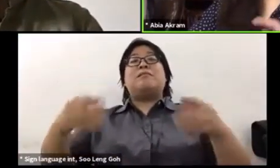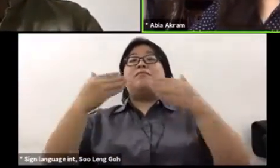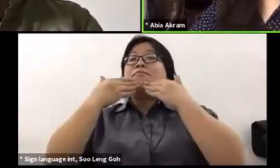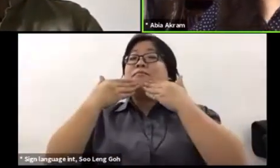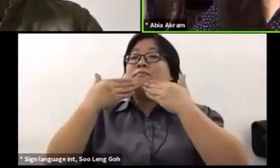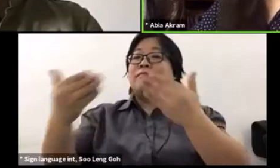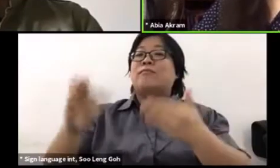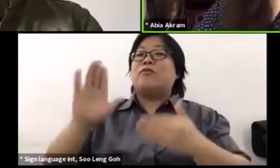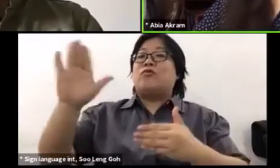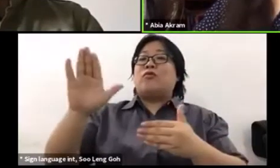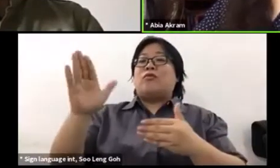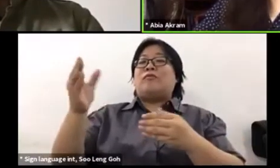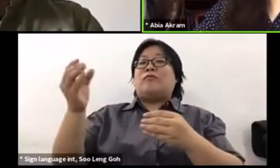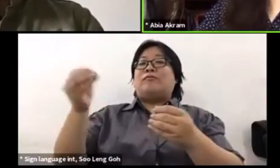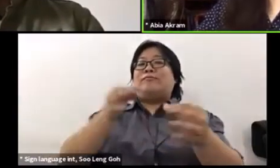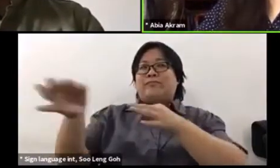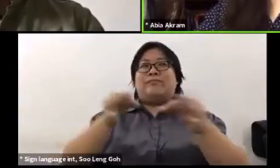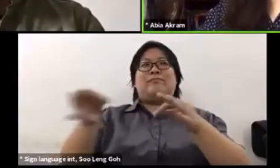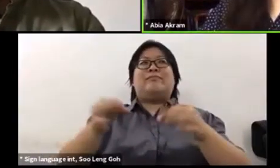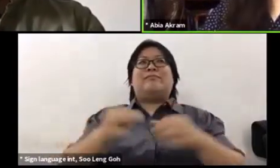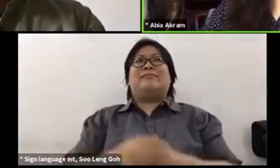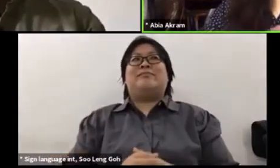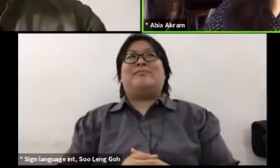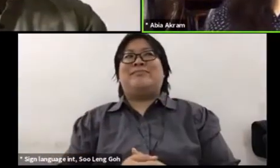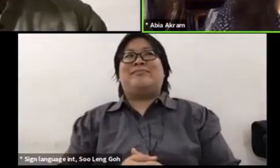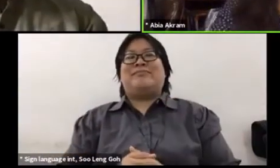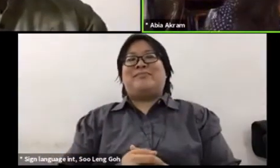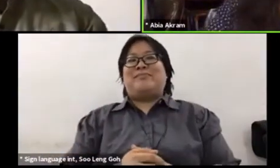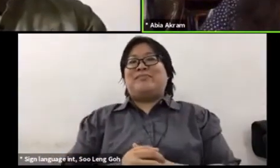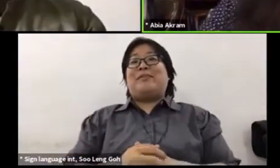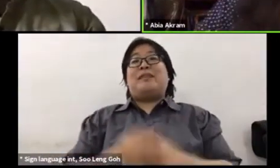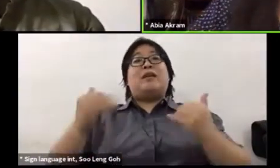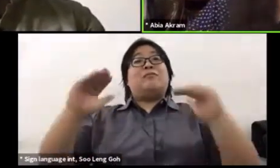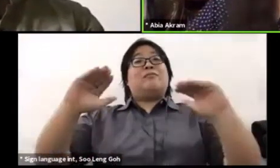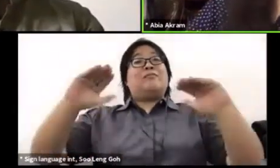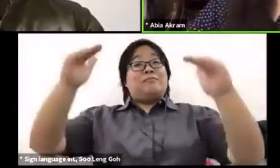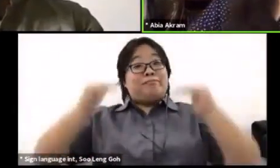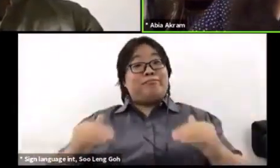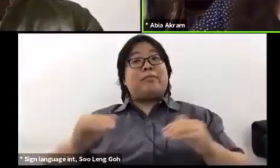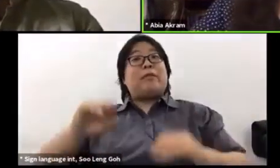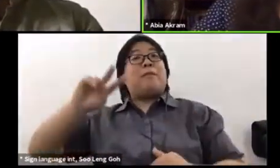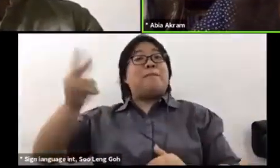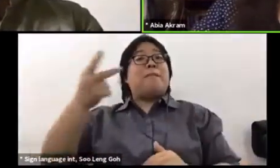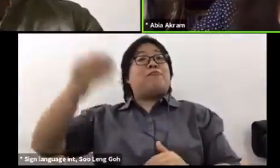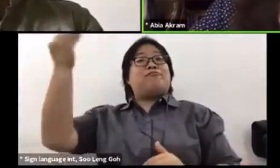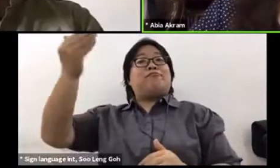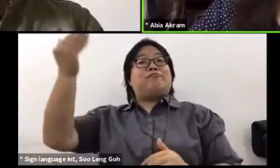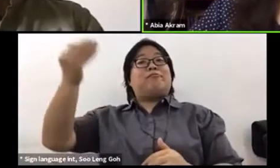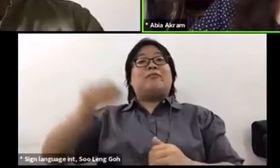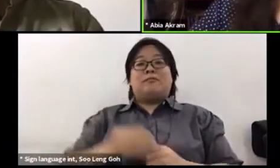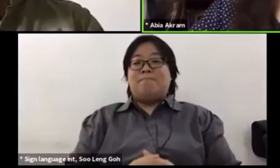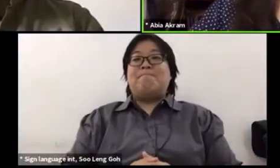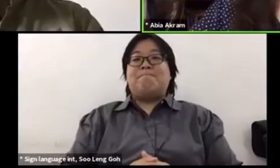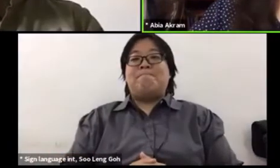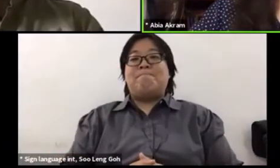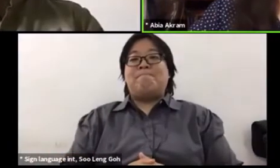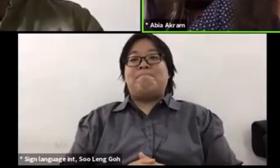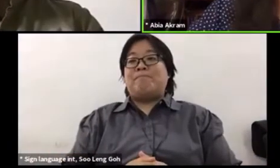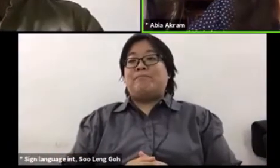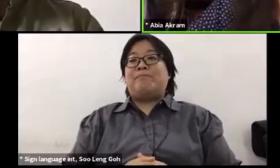for your intervention. Now we will move to the second panel, where we will talk about